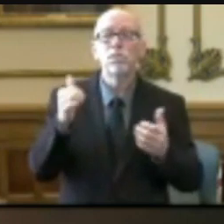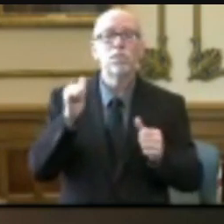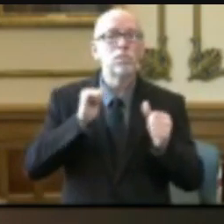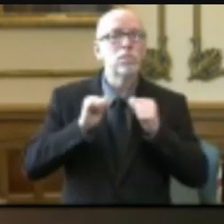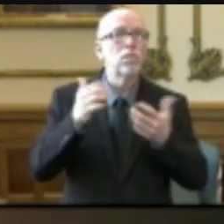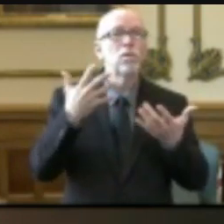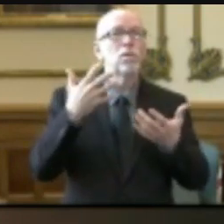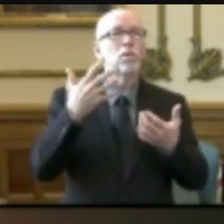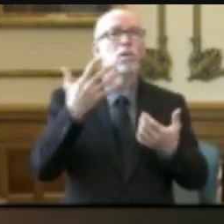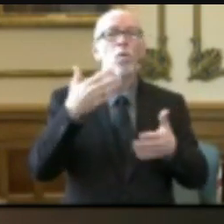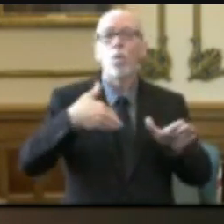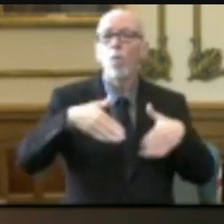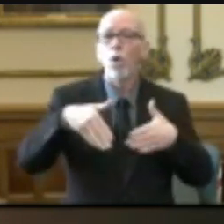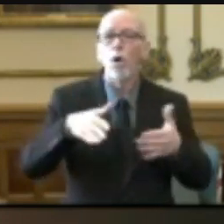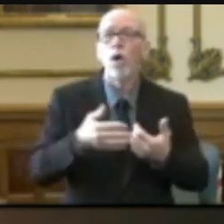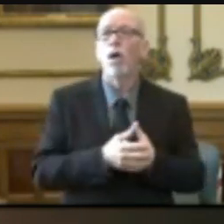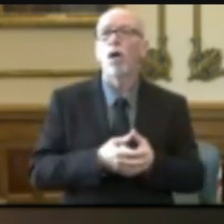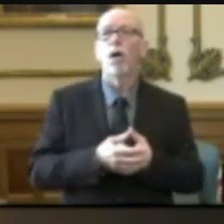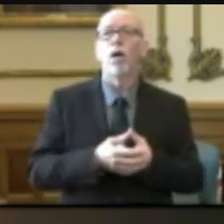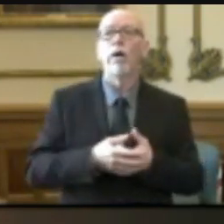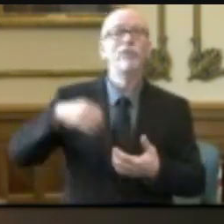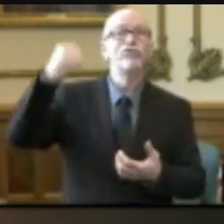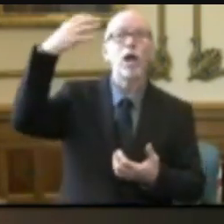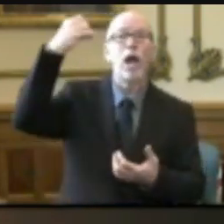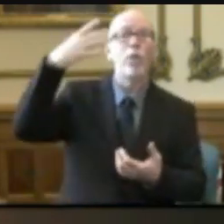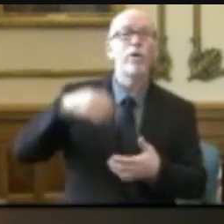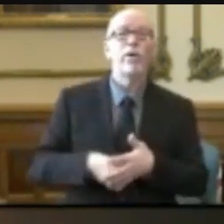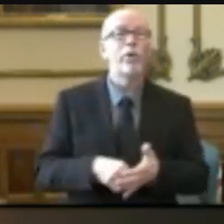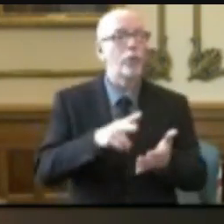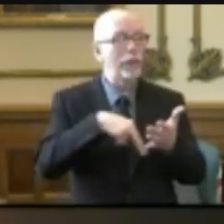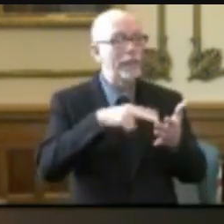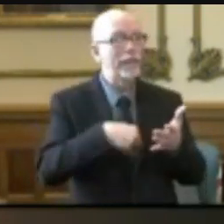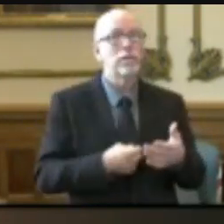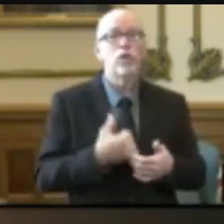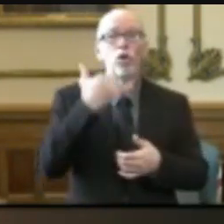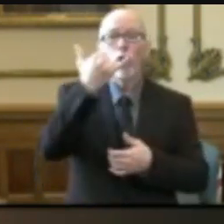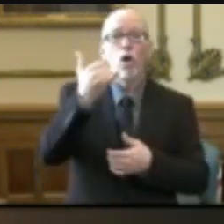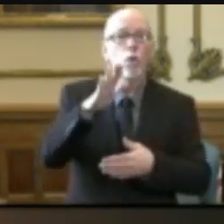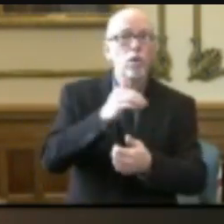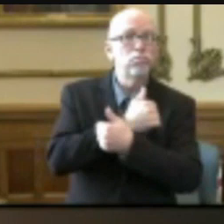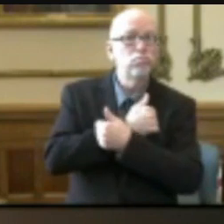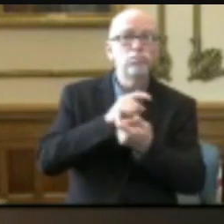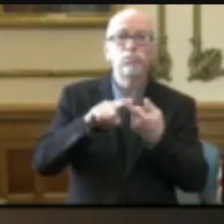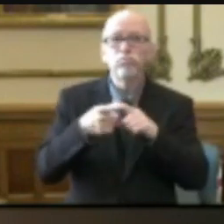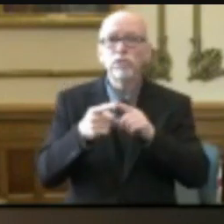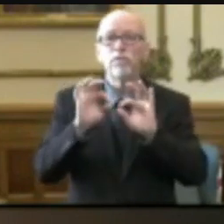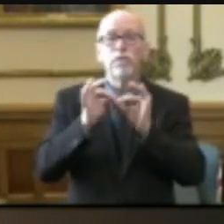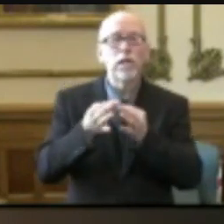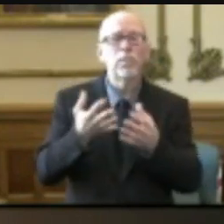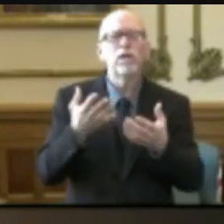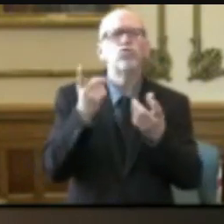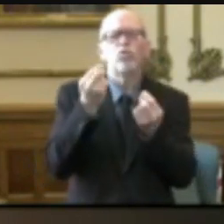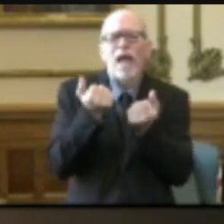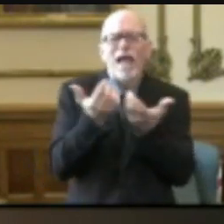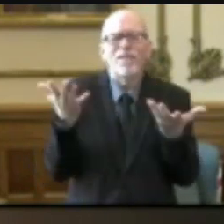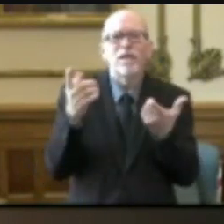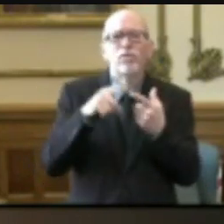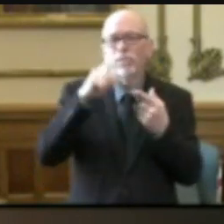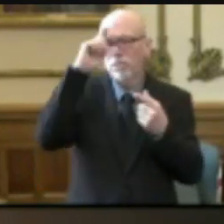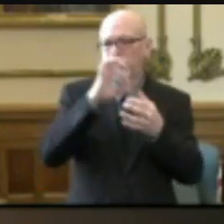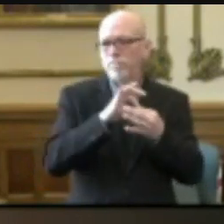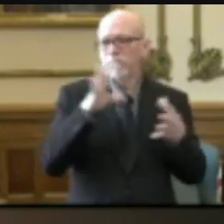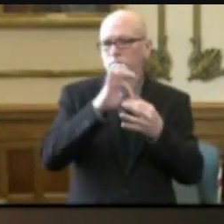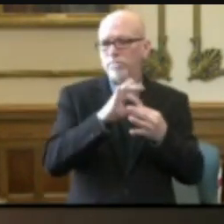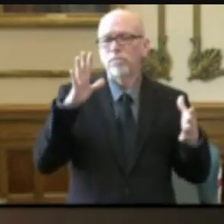a walk, taking a shower, reading, calling a loved one, anything you can do to take your mind off